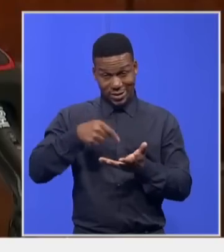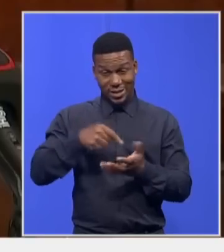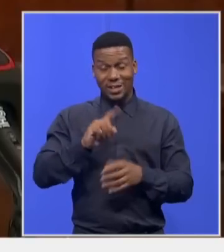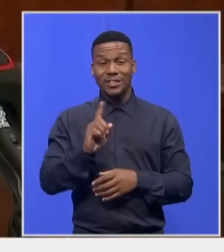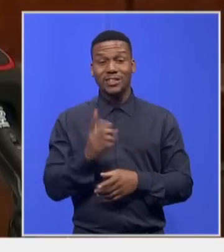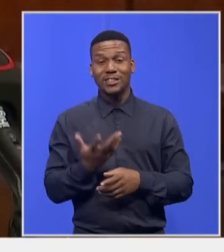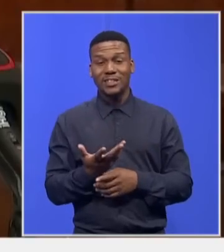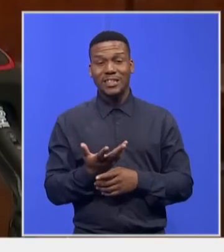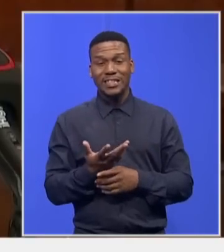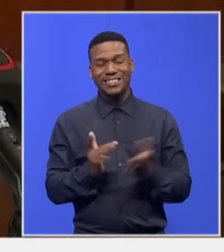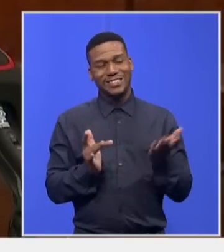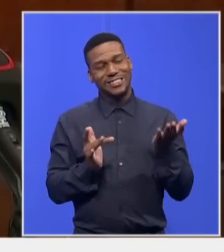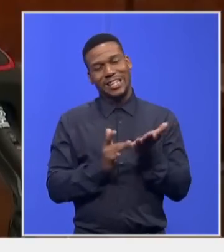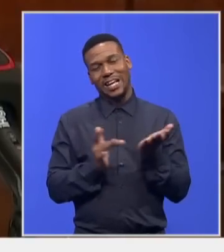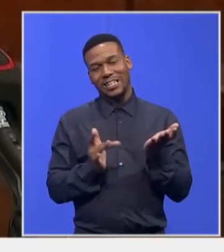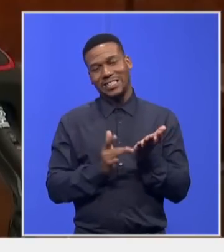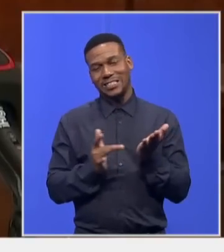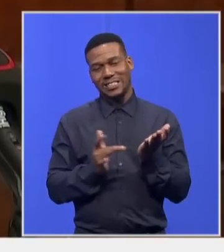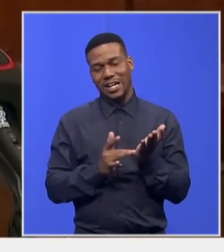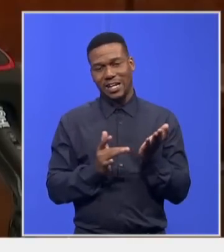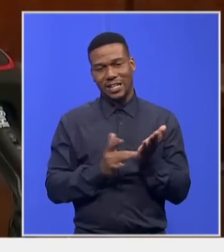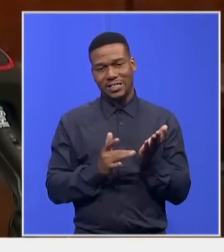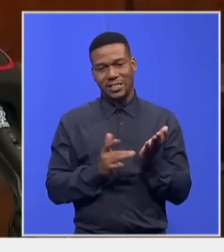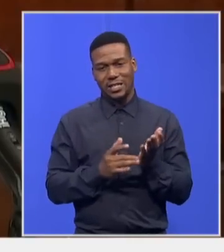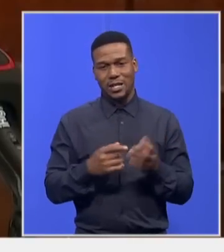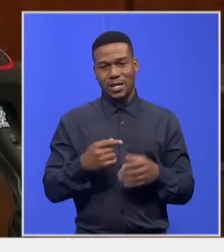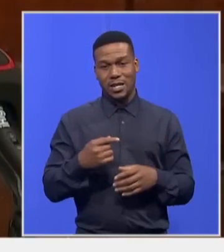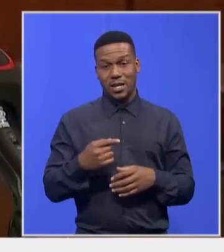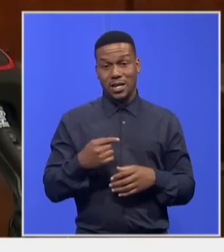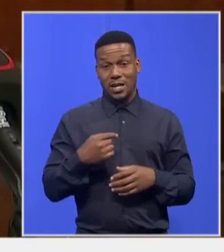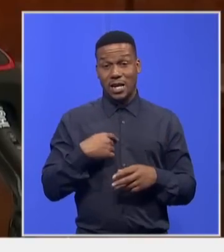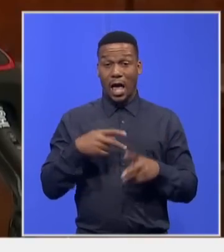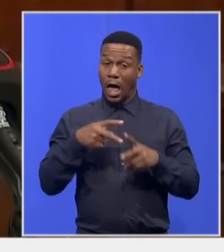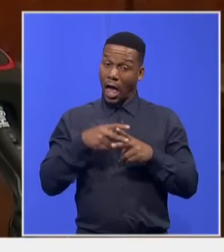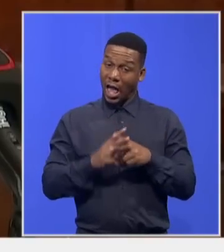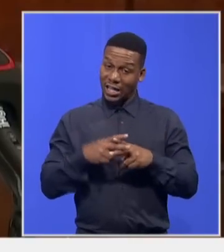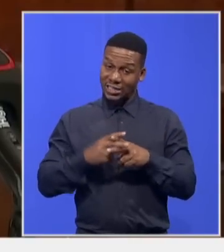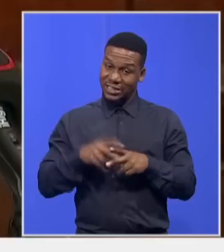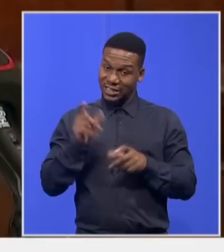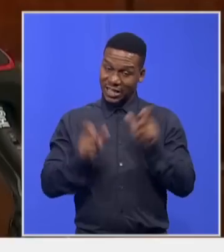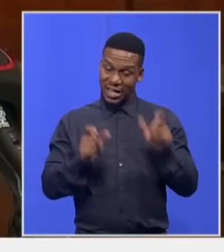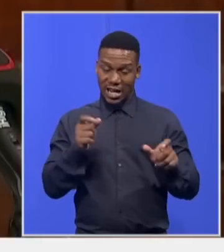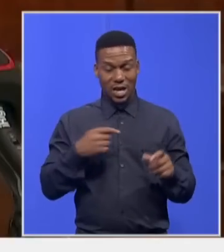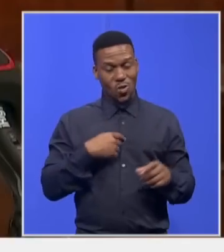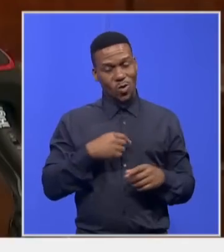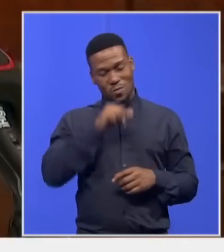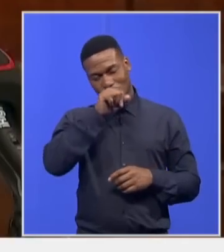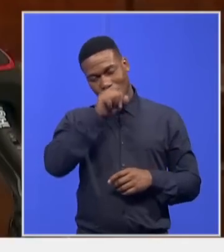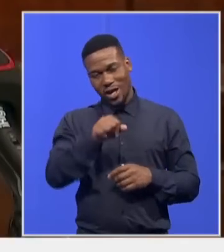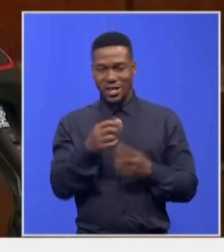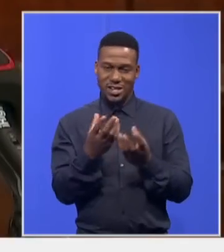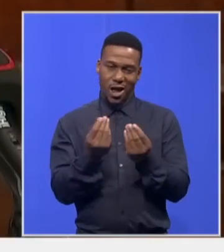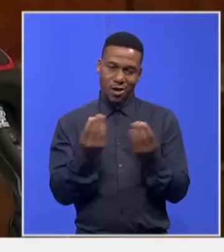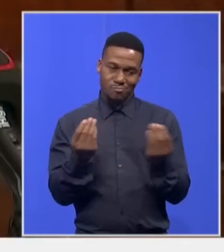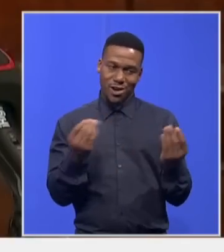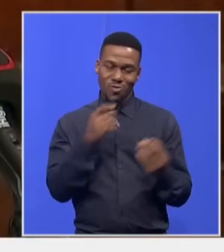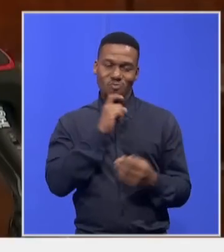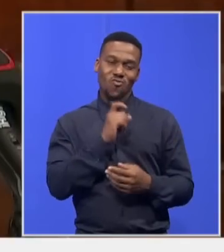very technical. And as an engineer, I've got a great affinity to numbers. But let me try